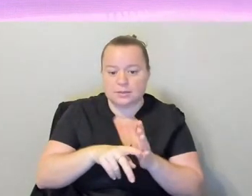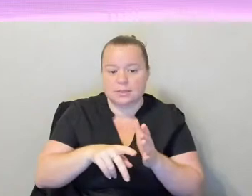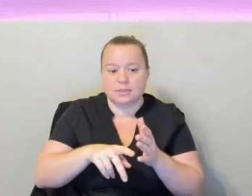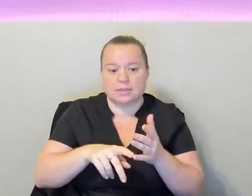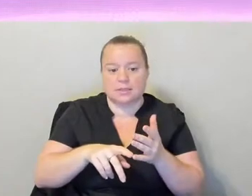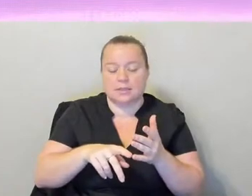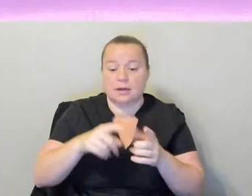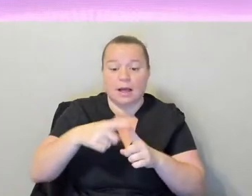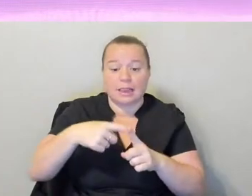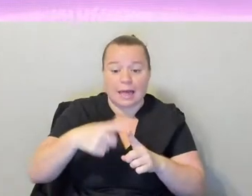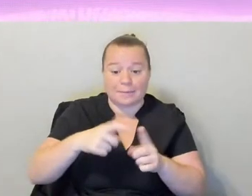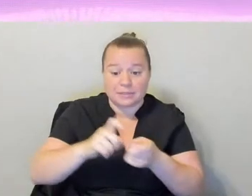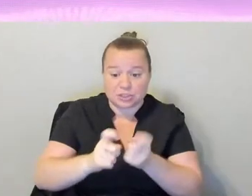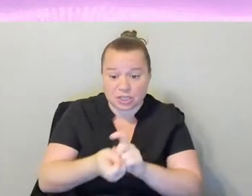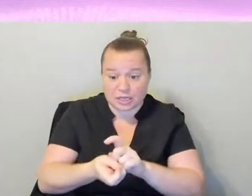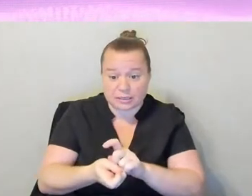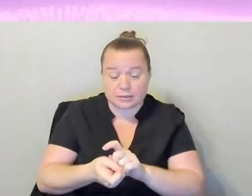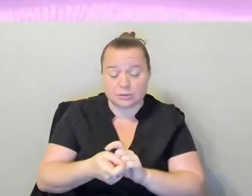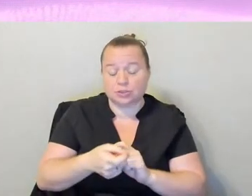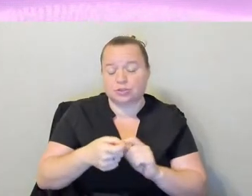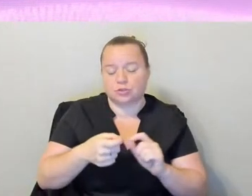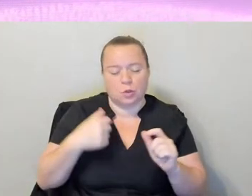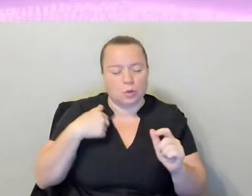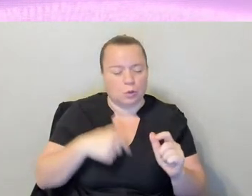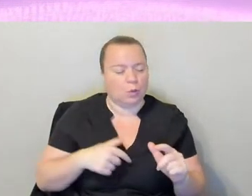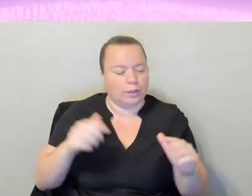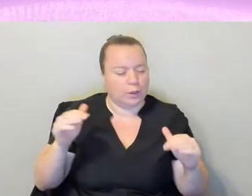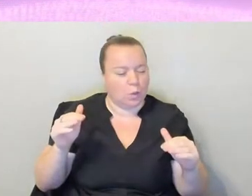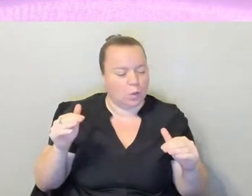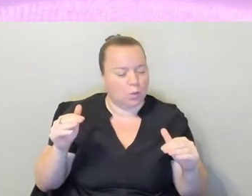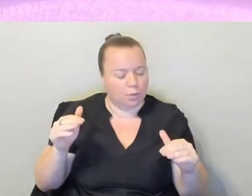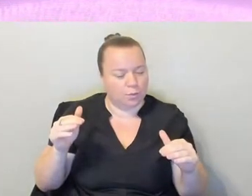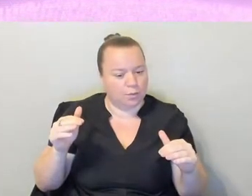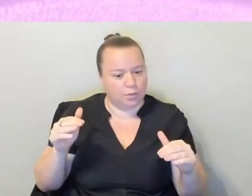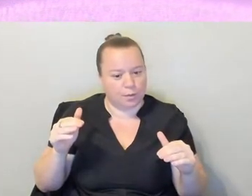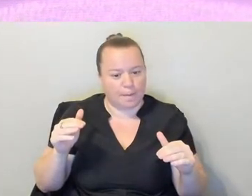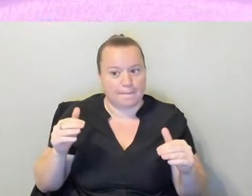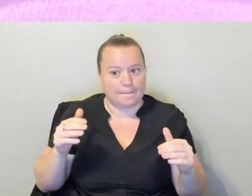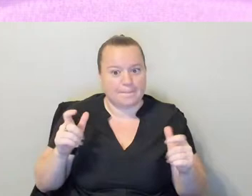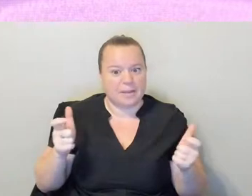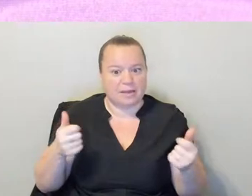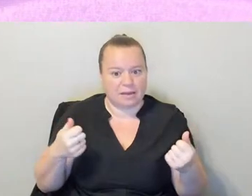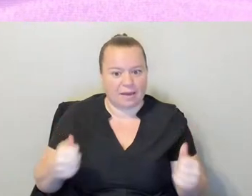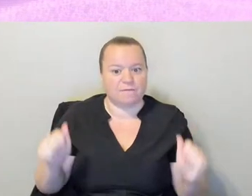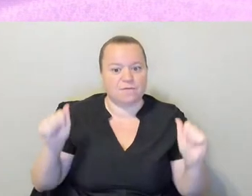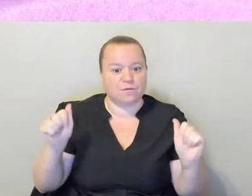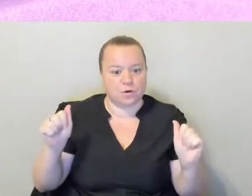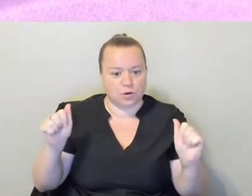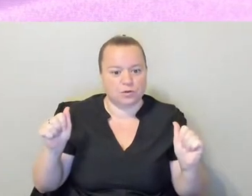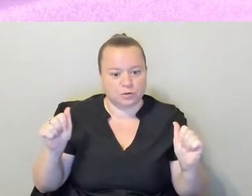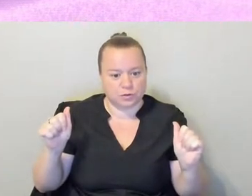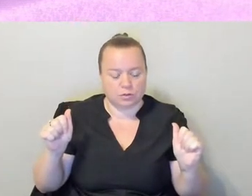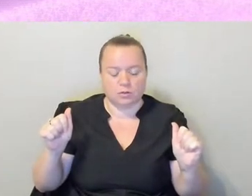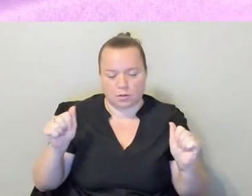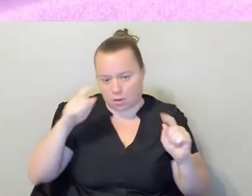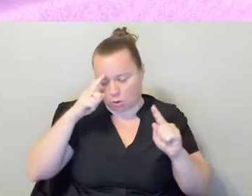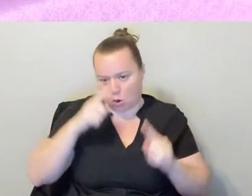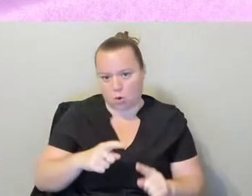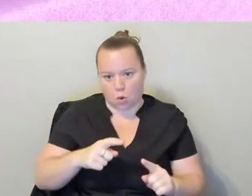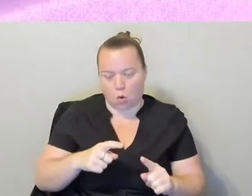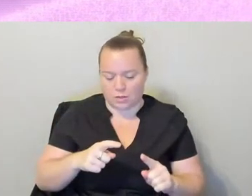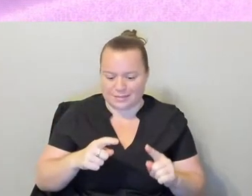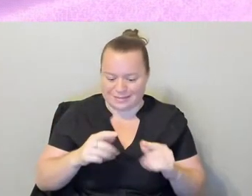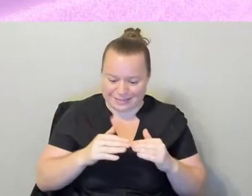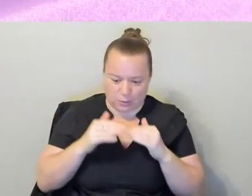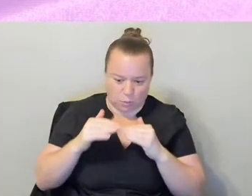change or wherever. So we hope, and we are going to do a big effort as a Ministry of Equality to help